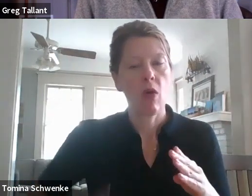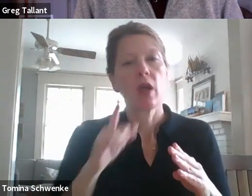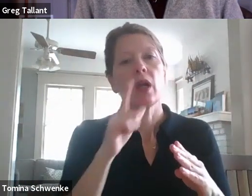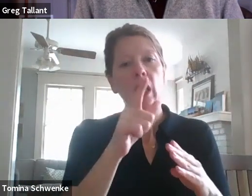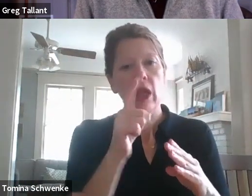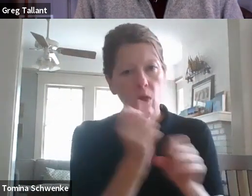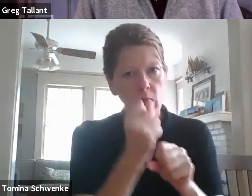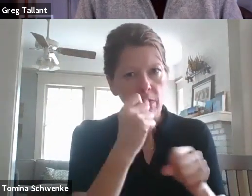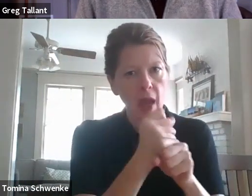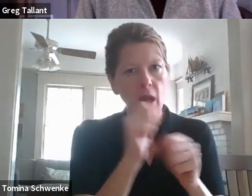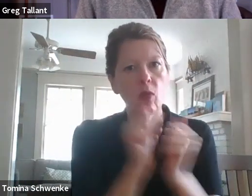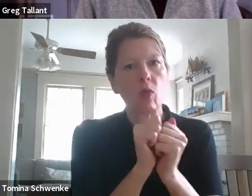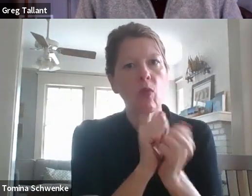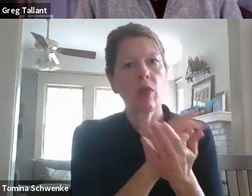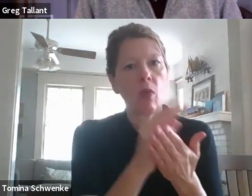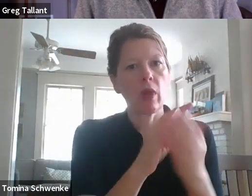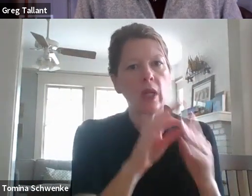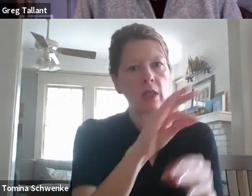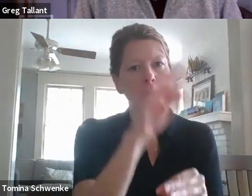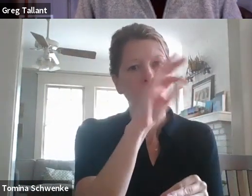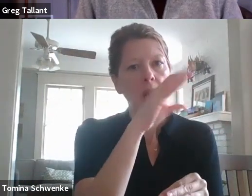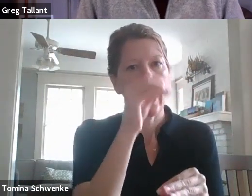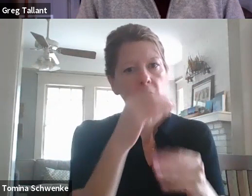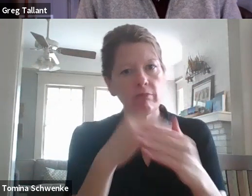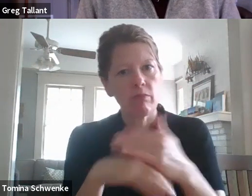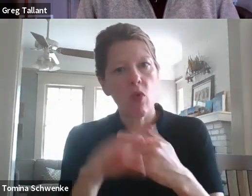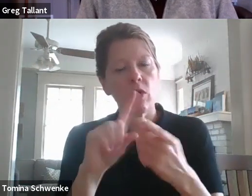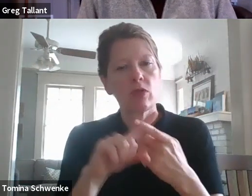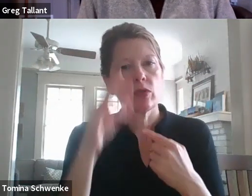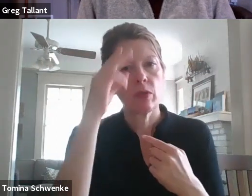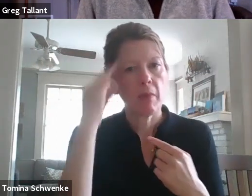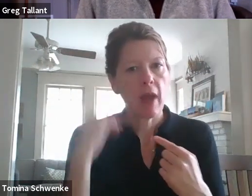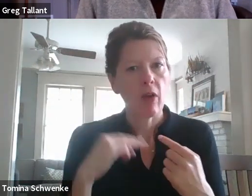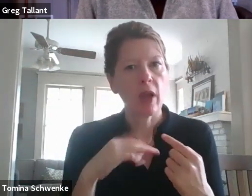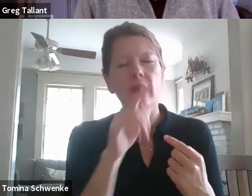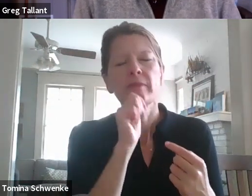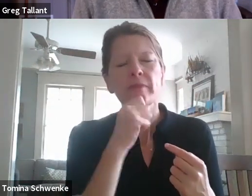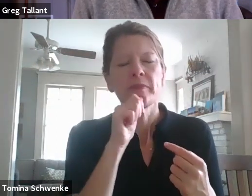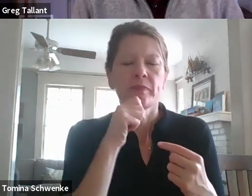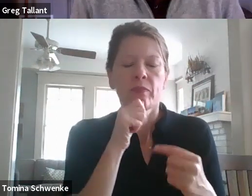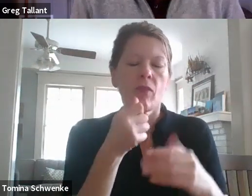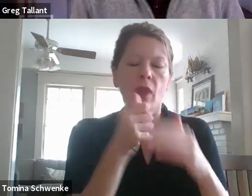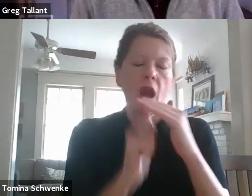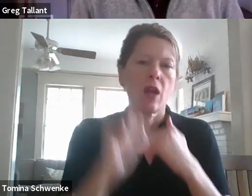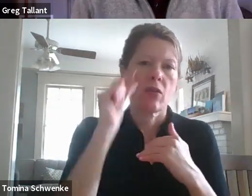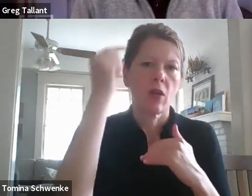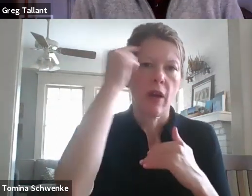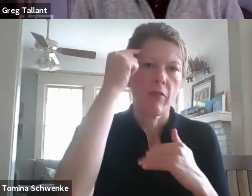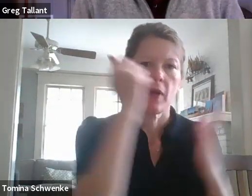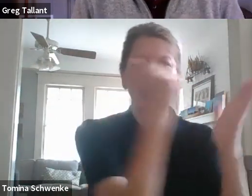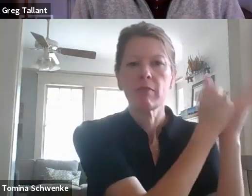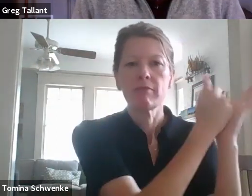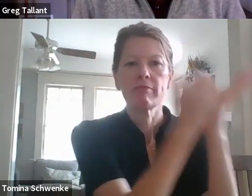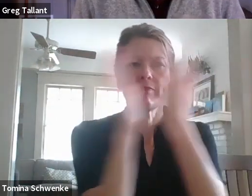Spirit and born of the Virgin Mary. He suffered under Pontius Pilate, was crucified, died, and was